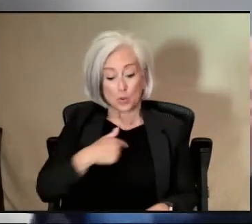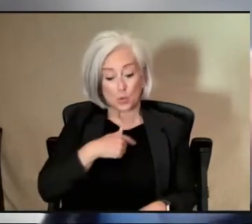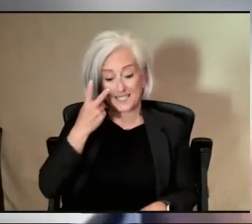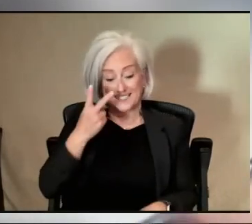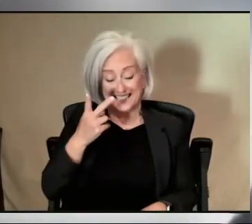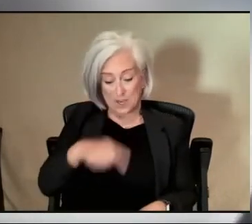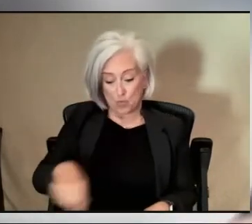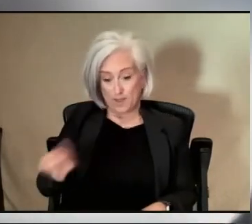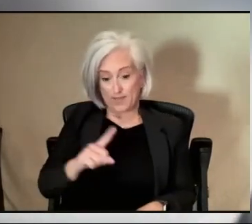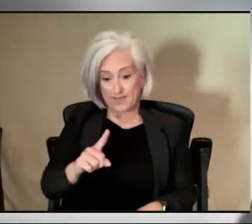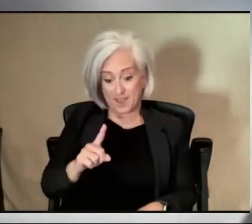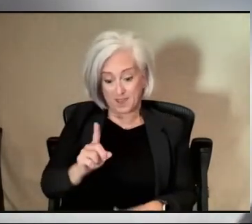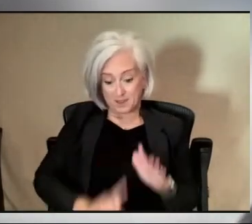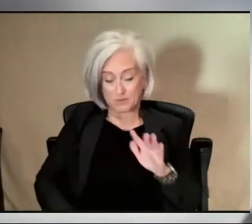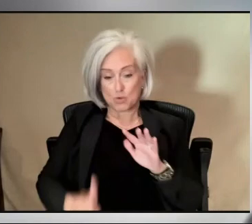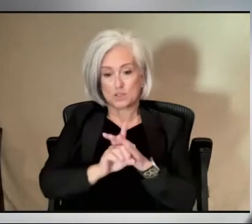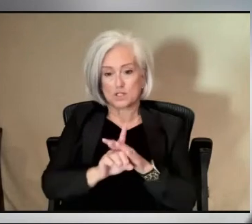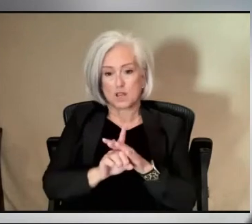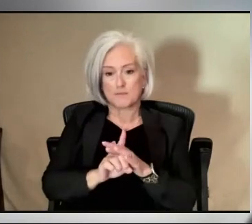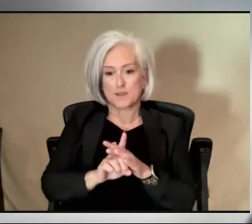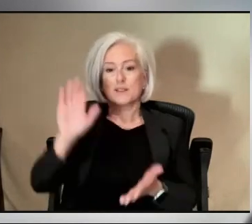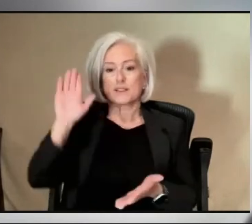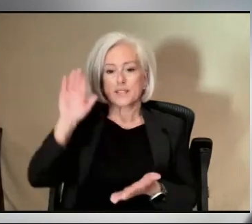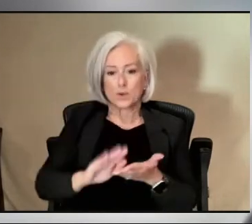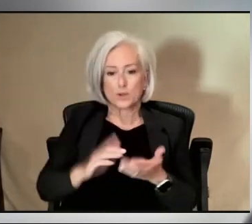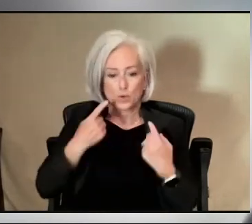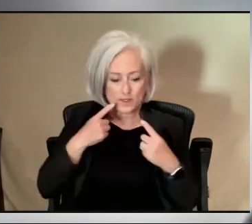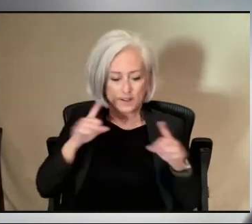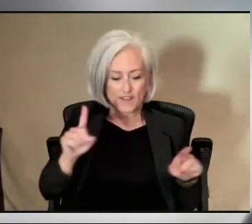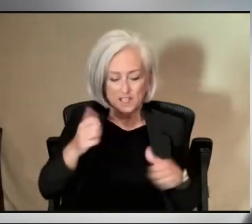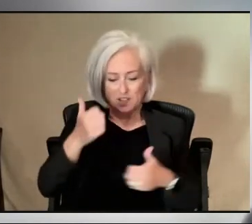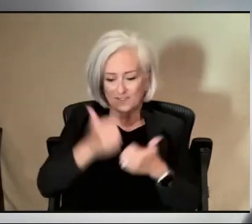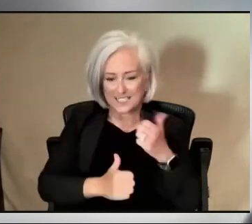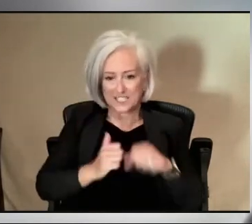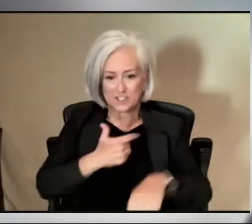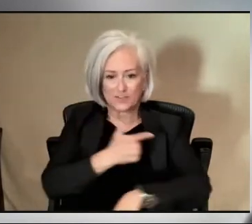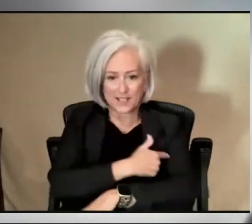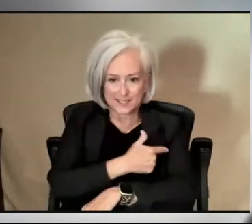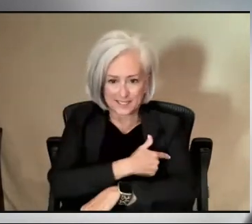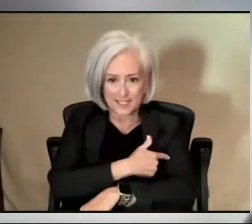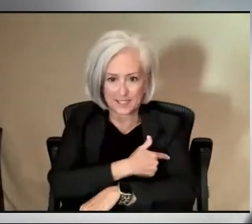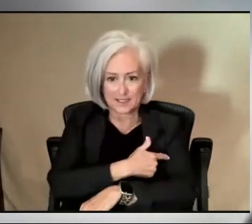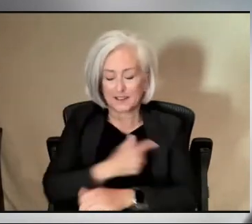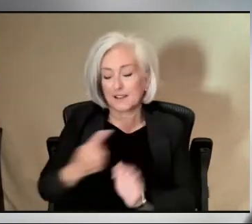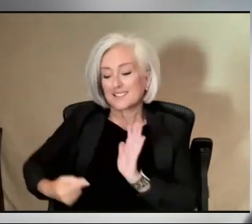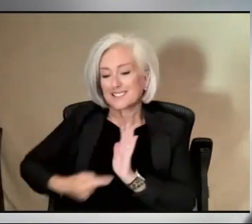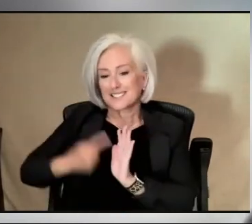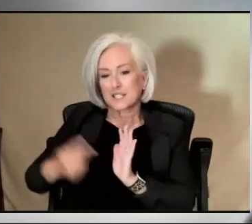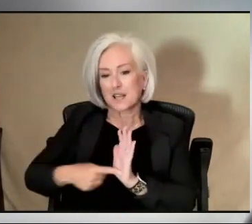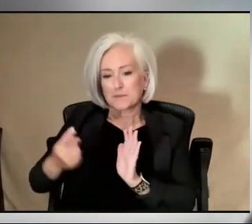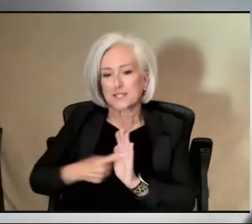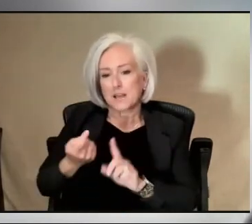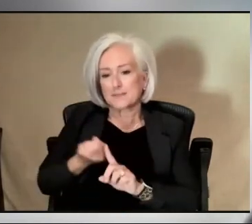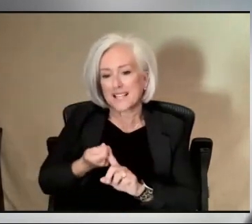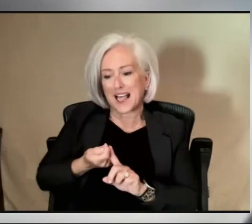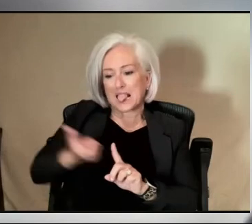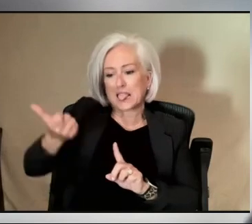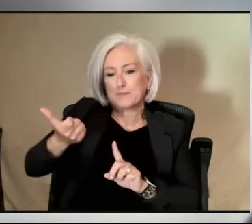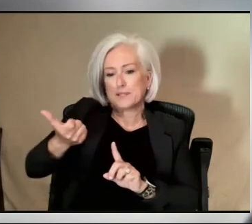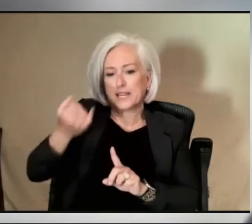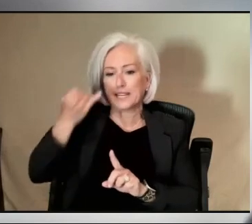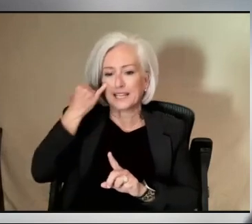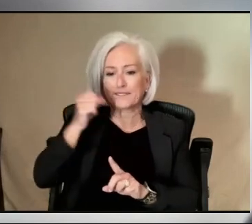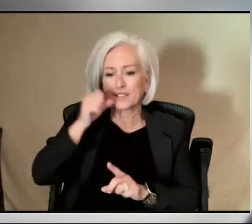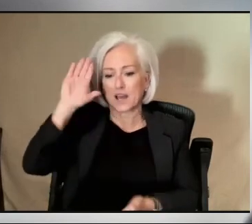they depress the effectiveness of our vaccines, and they sometimes eliminate, if not depress,